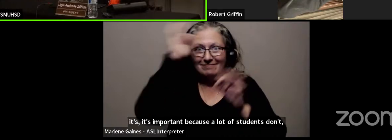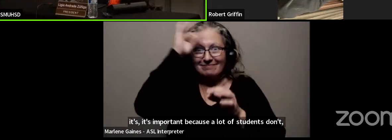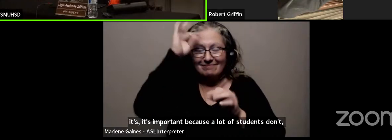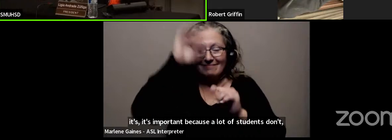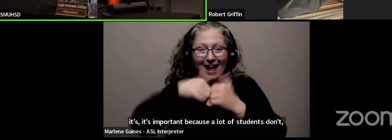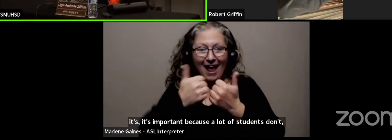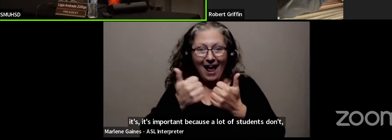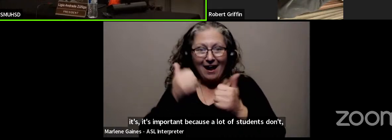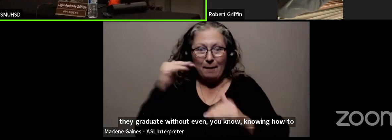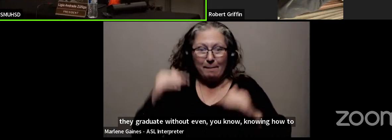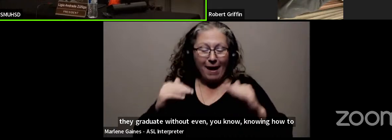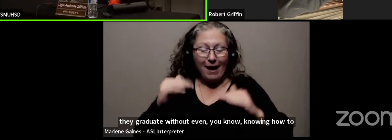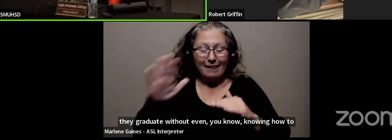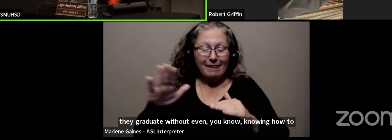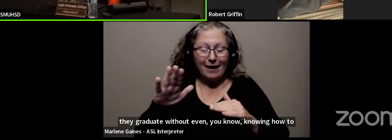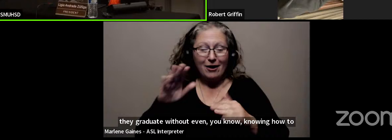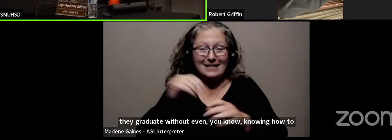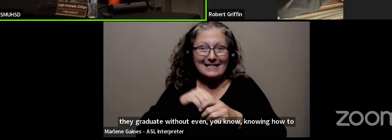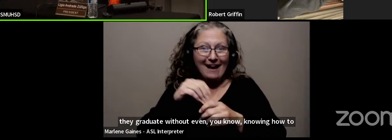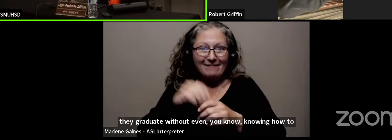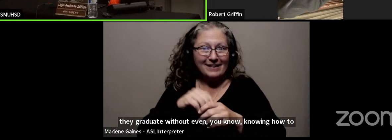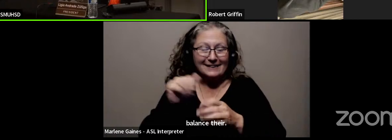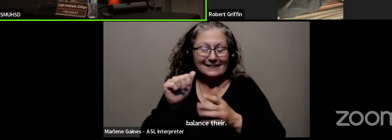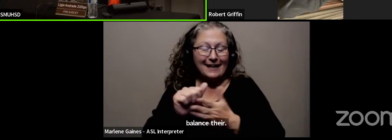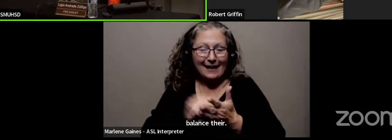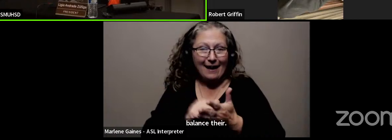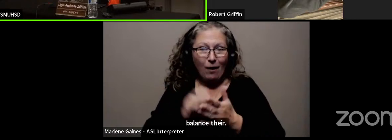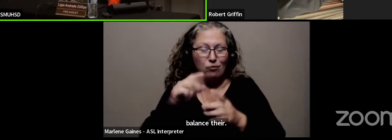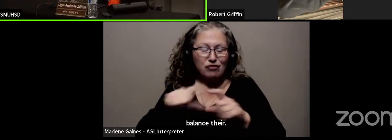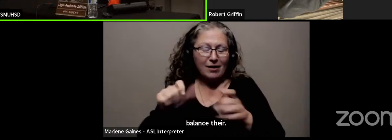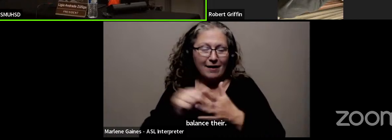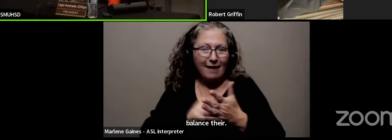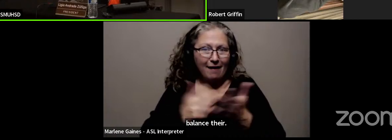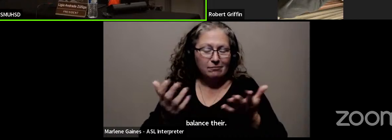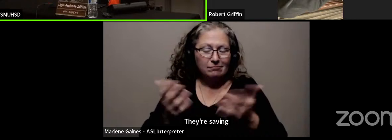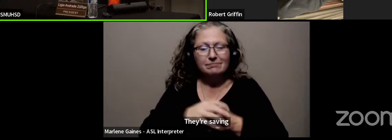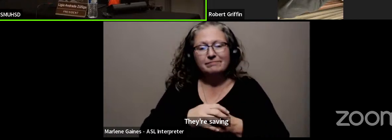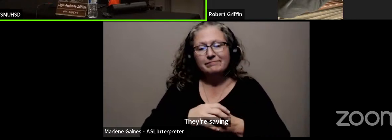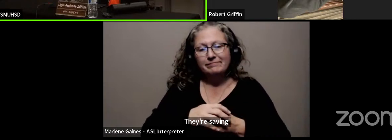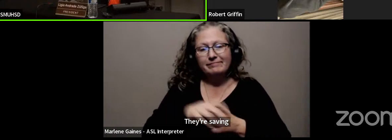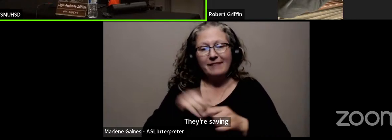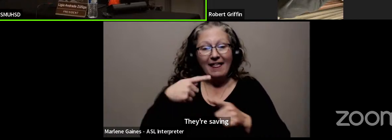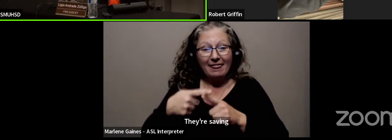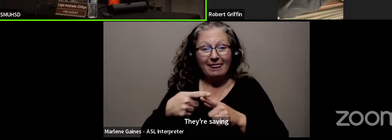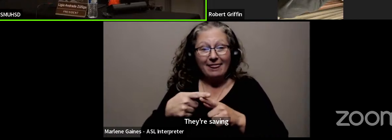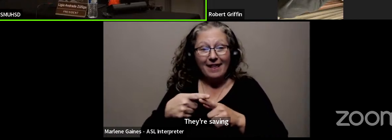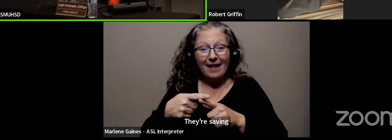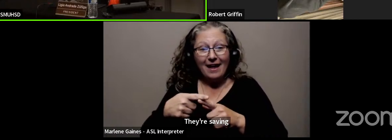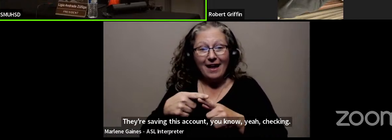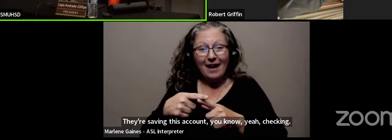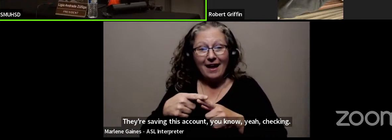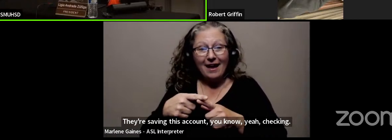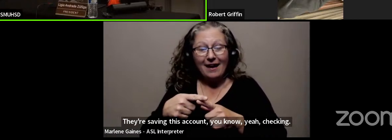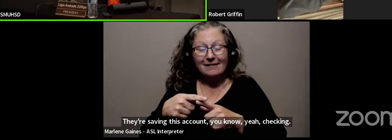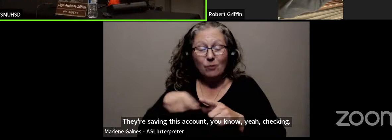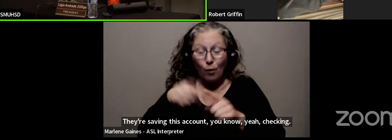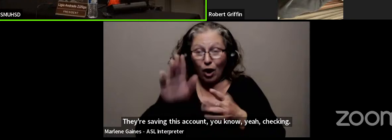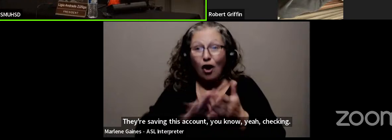balance their savings account, or Yeah. their checking. And then they get into credit card debt in college.